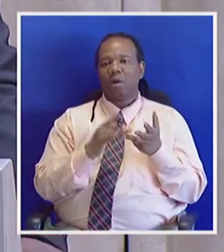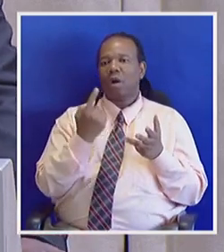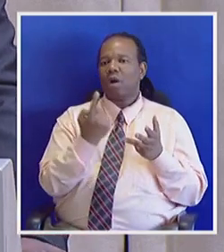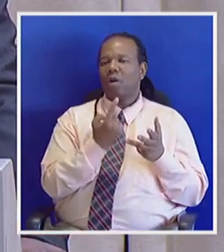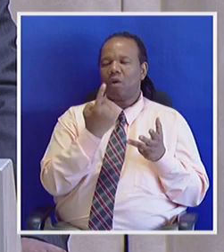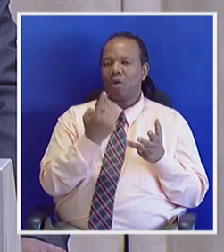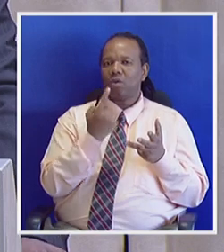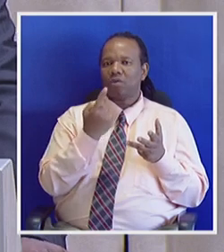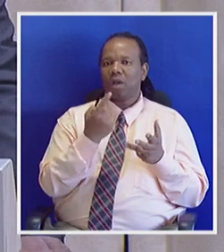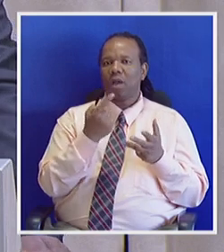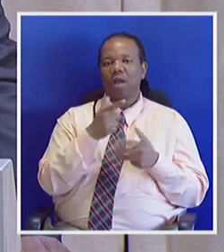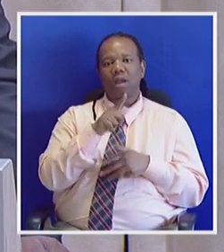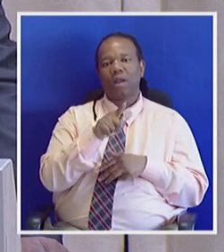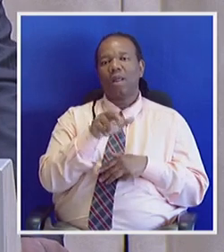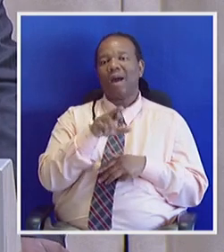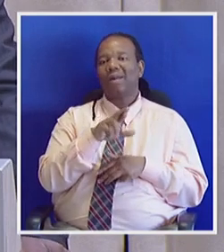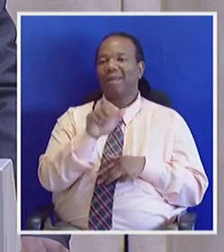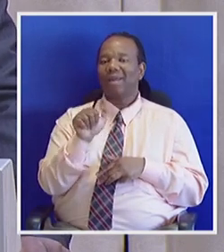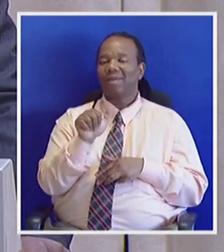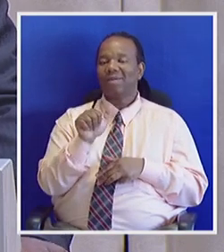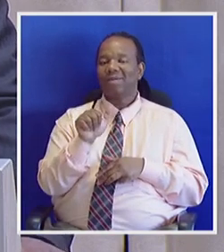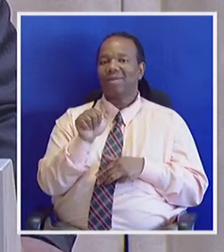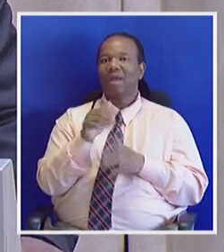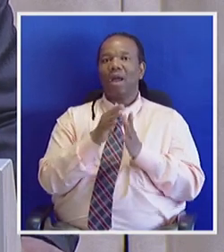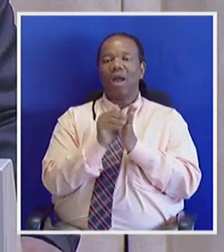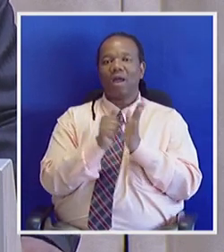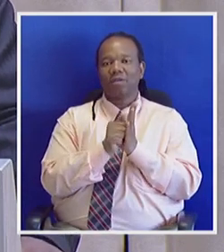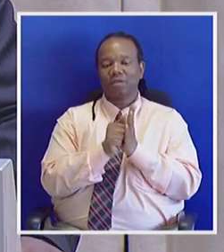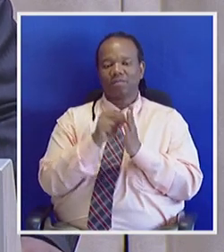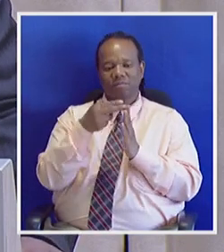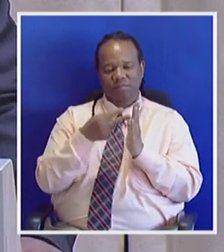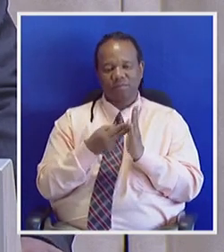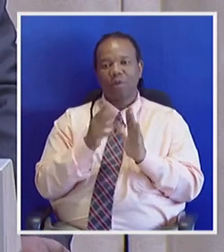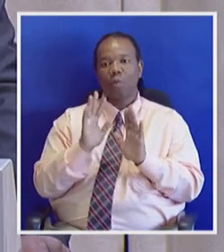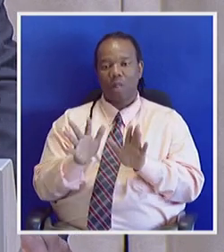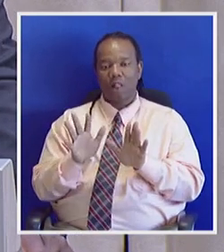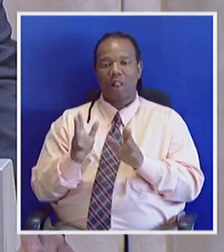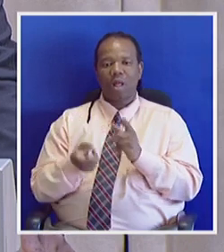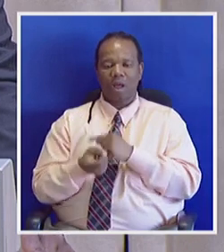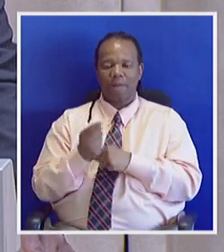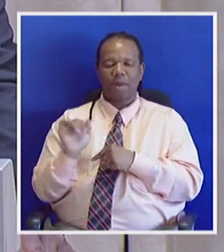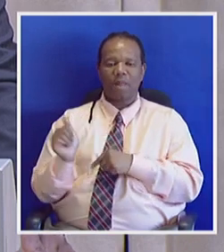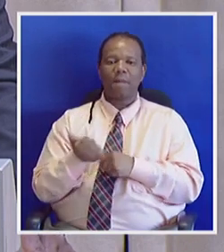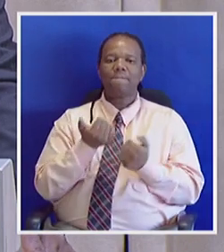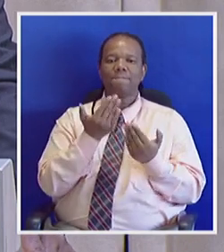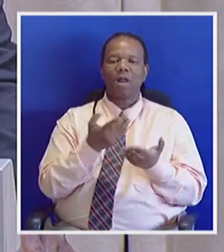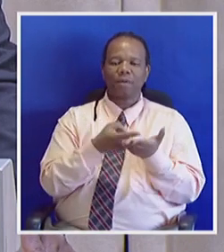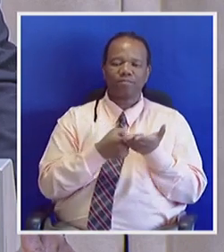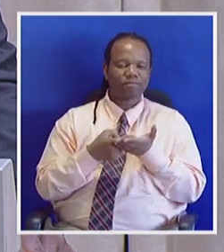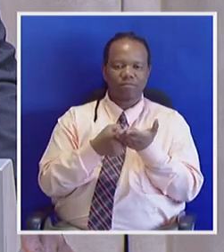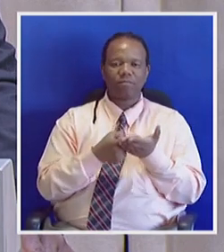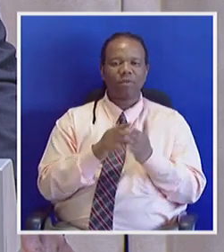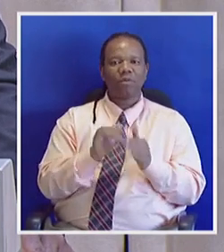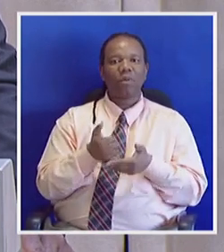amendments to the Labor Relations Act, which amendments will be tabled before Parliament, that aim to further strengthen